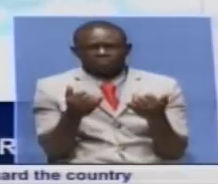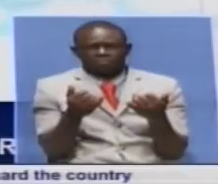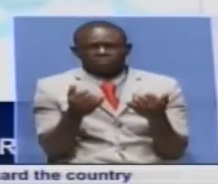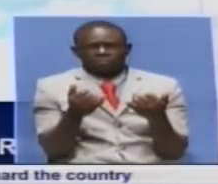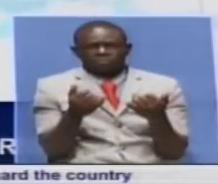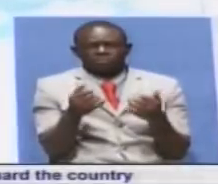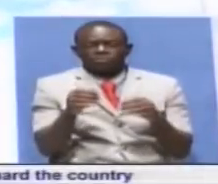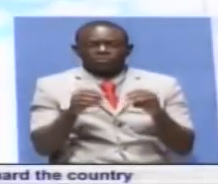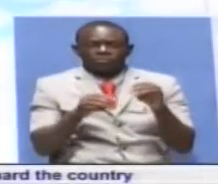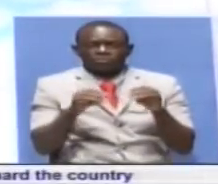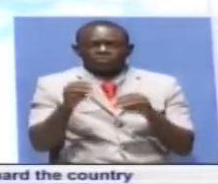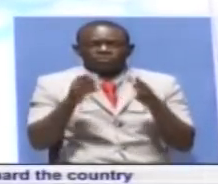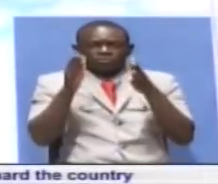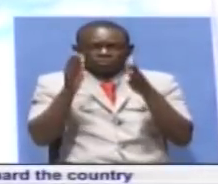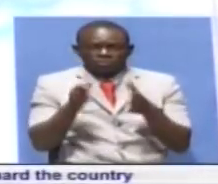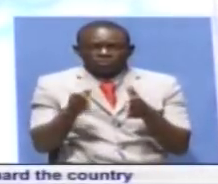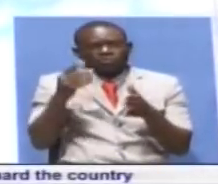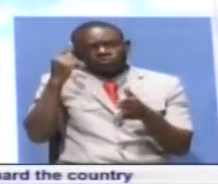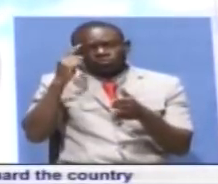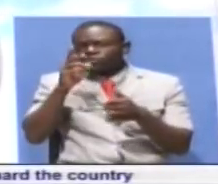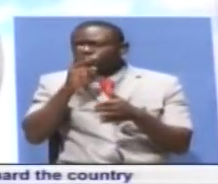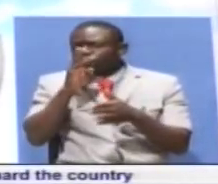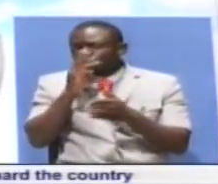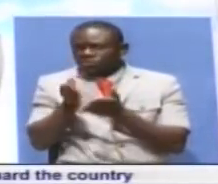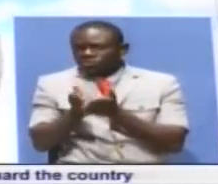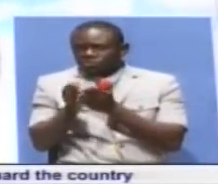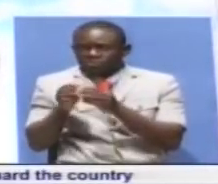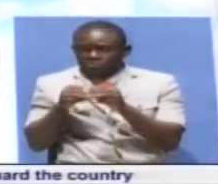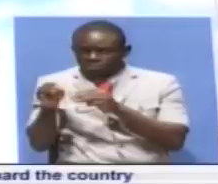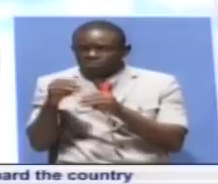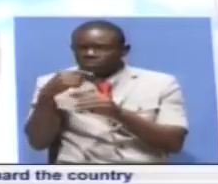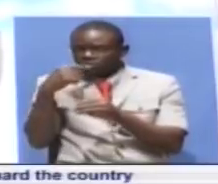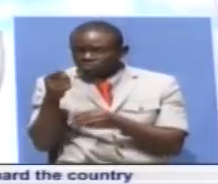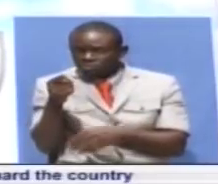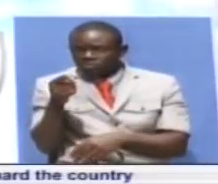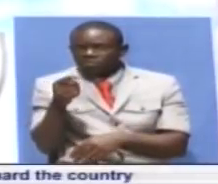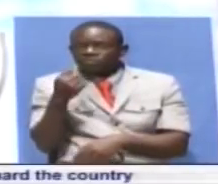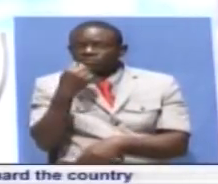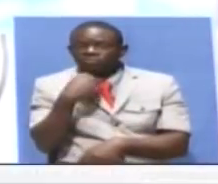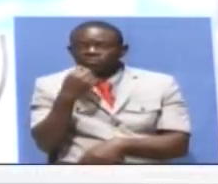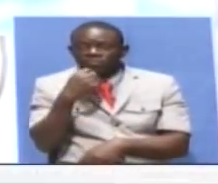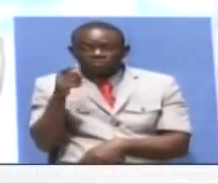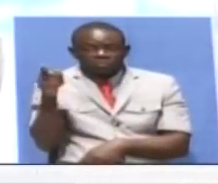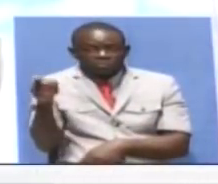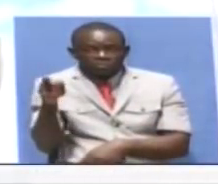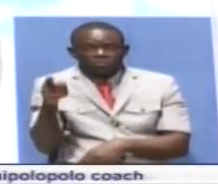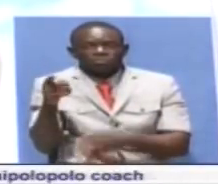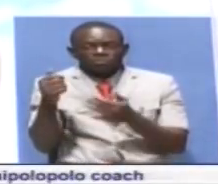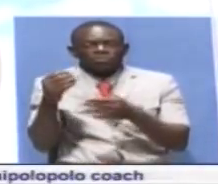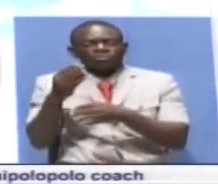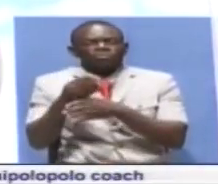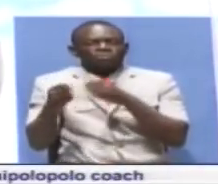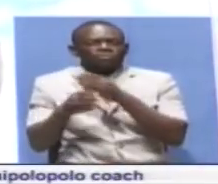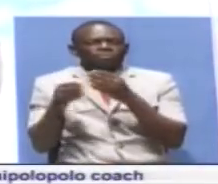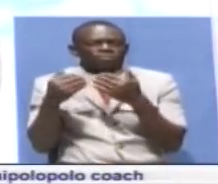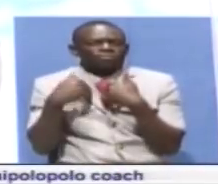indicated, the Tanzanian side is still constructing their facilities for the one-stop border posts. The